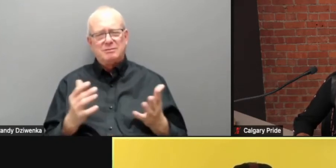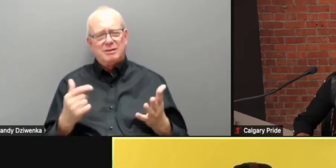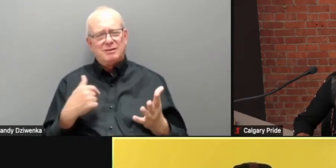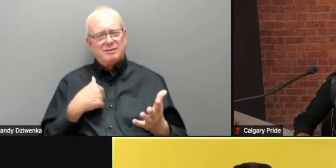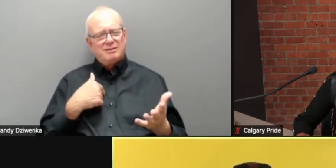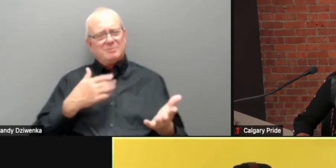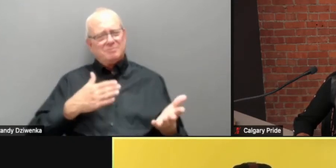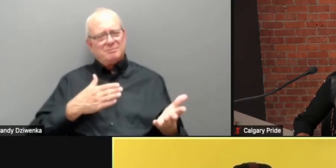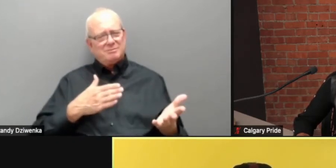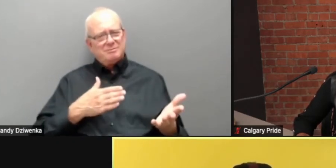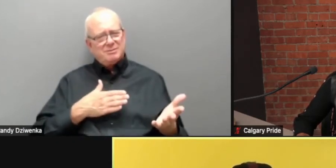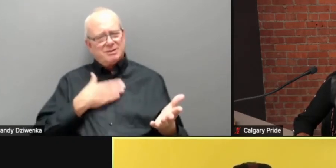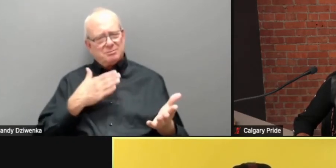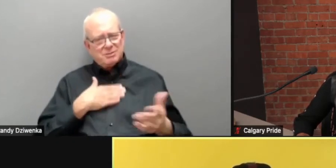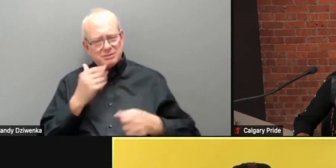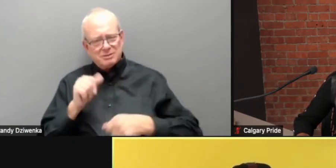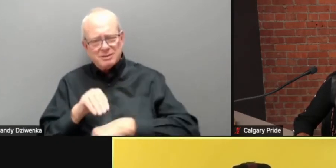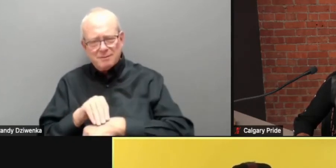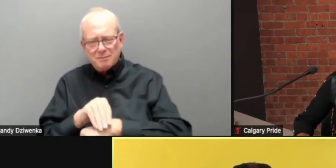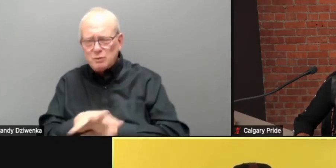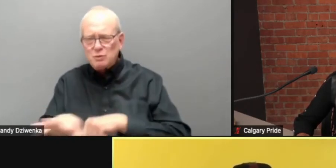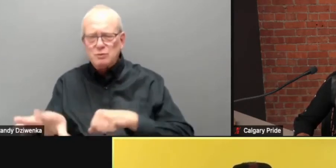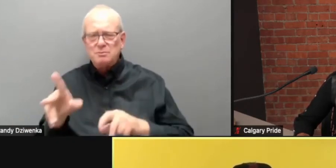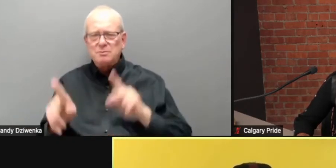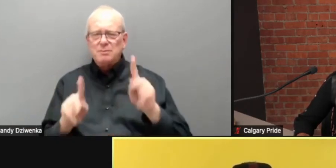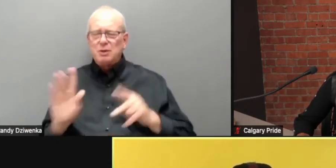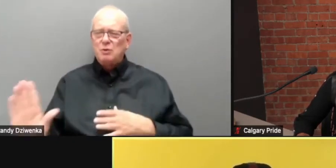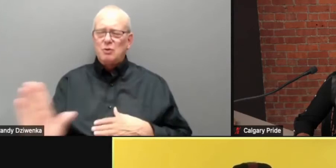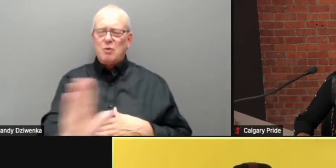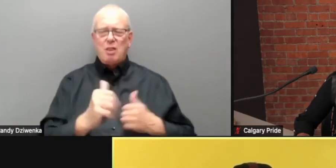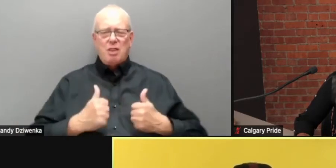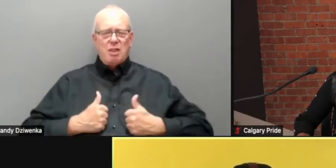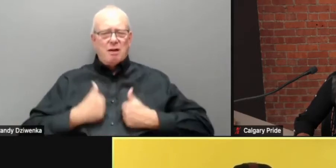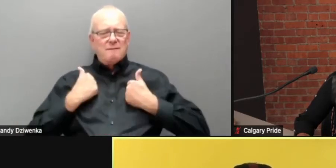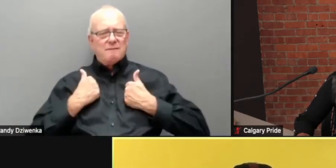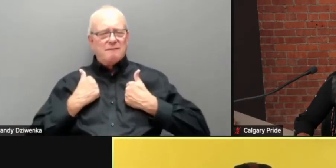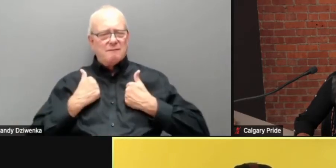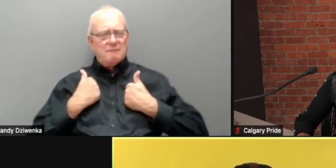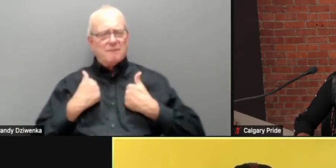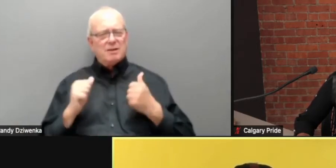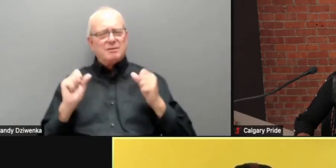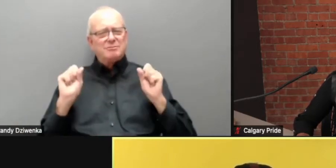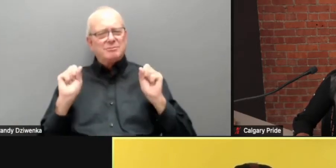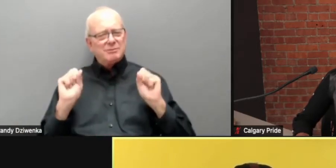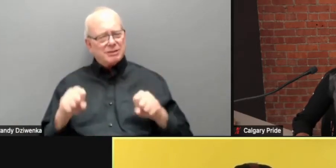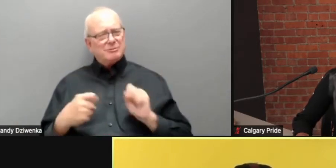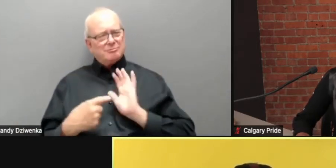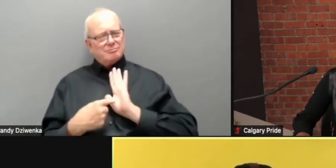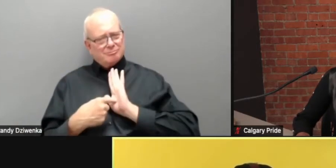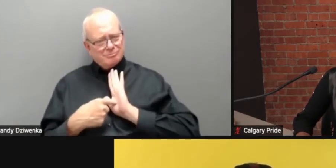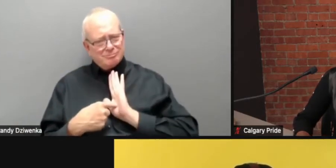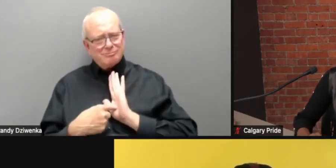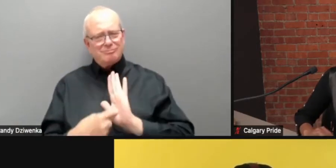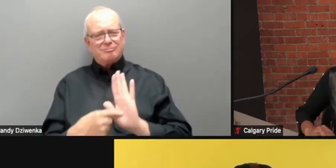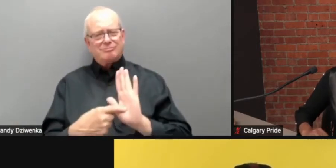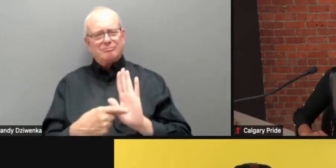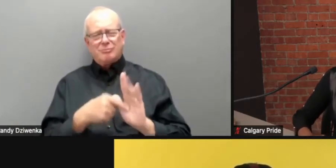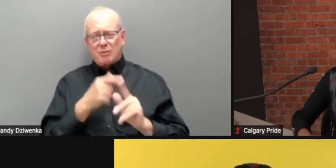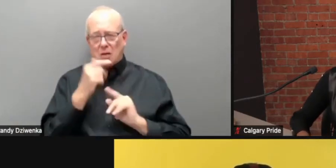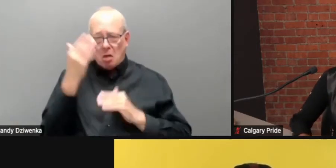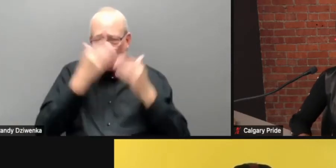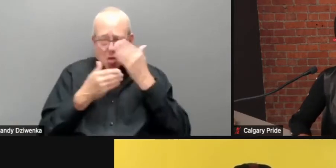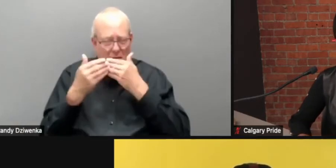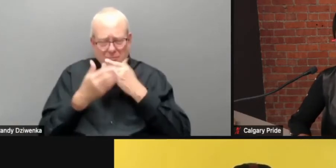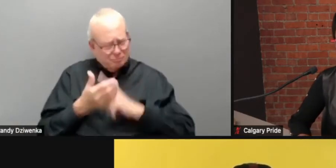they could live and be their own and live their life of truth. And